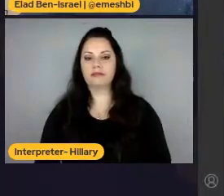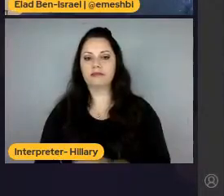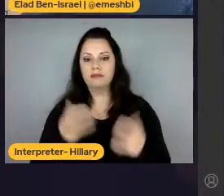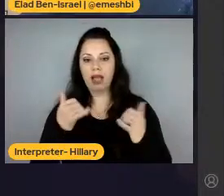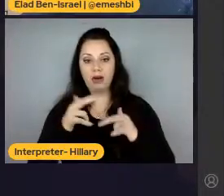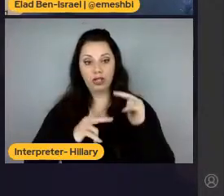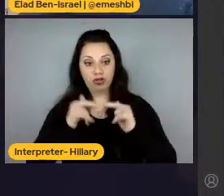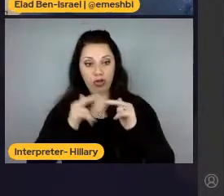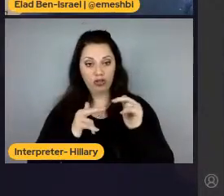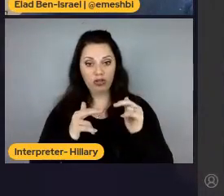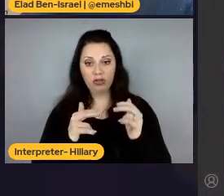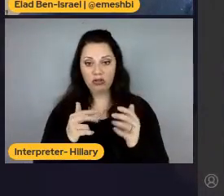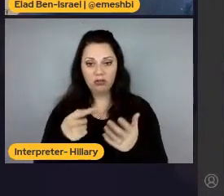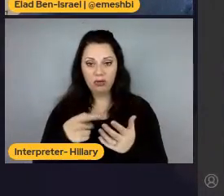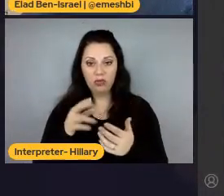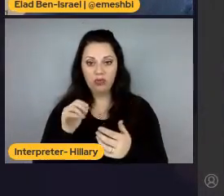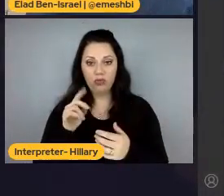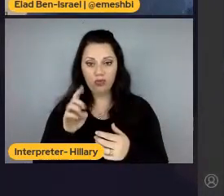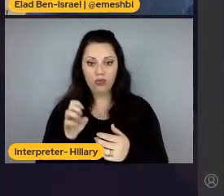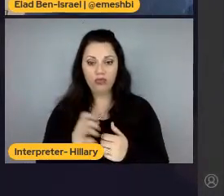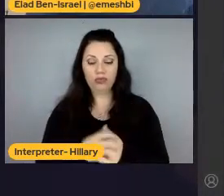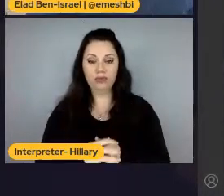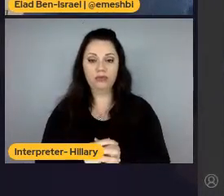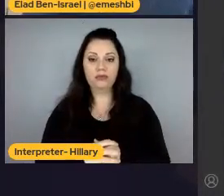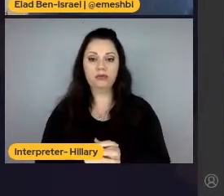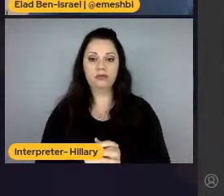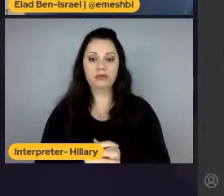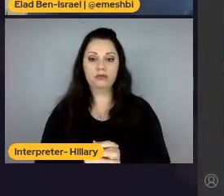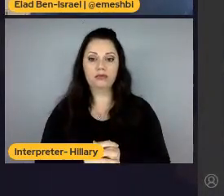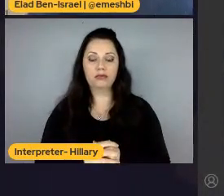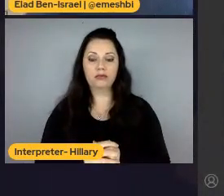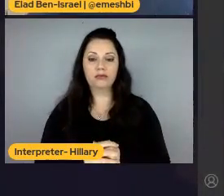scope ID,